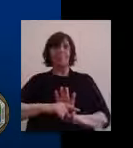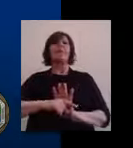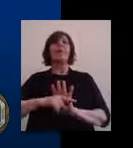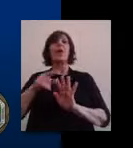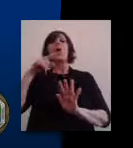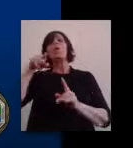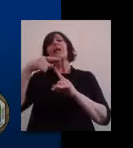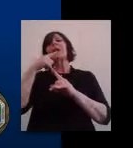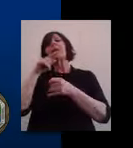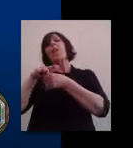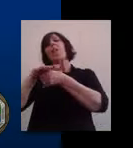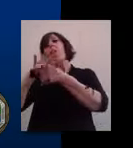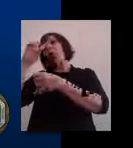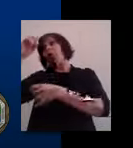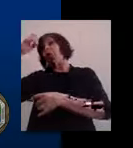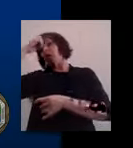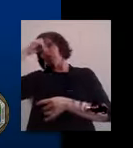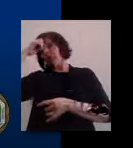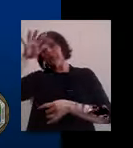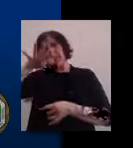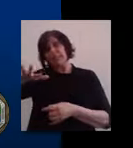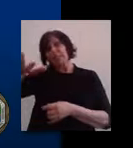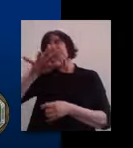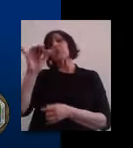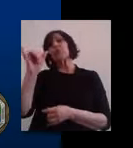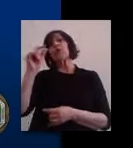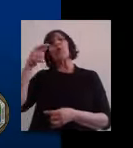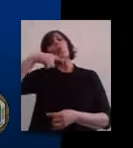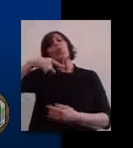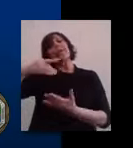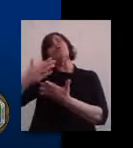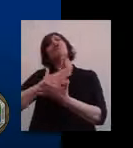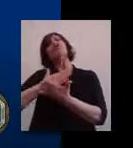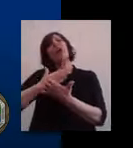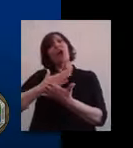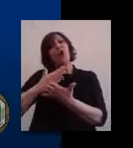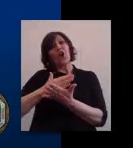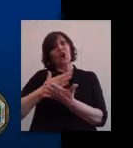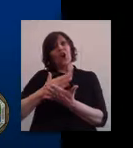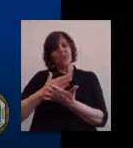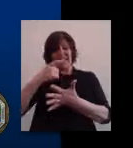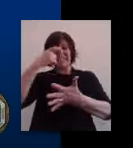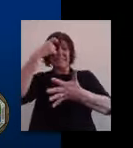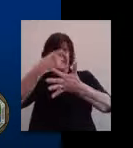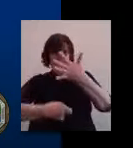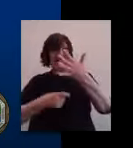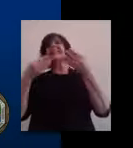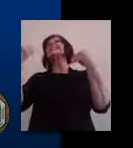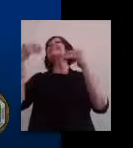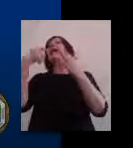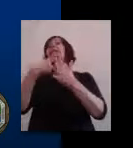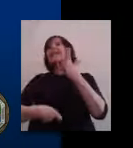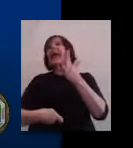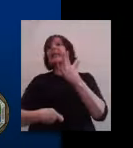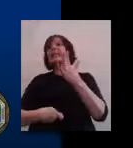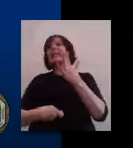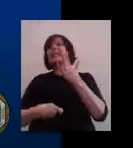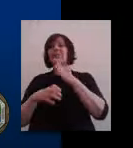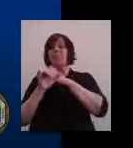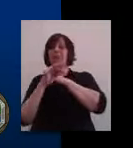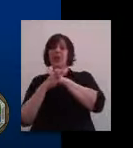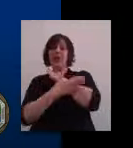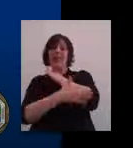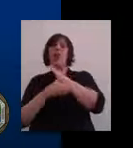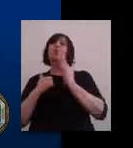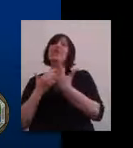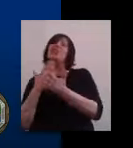we share a significant part of all sales tax that are received by Erie County with the cities, the